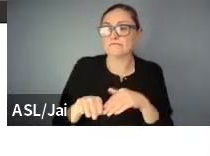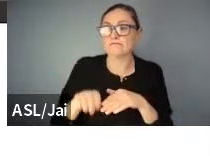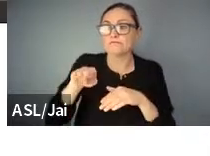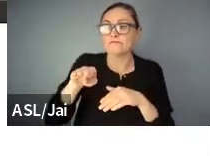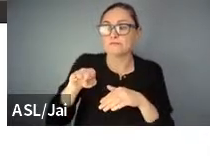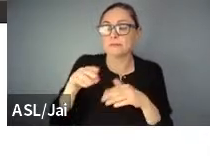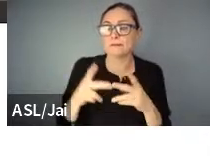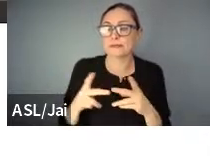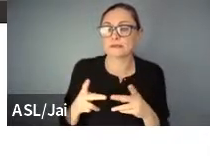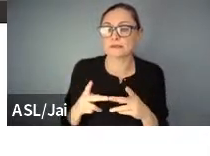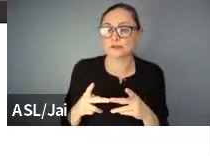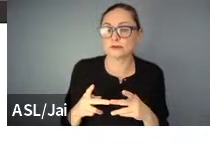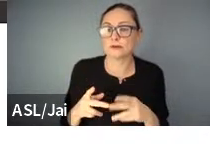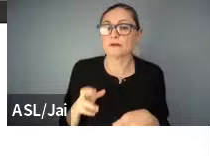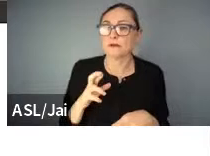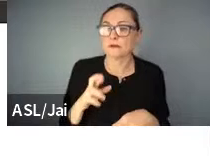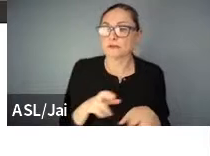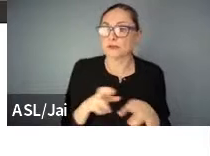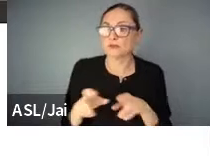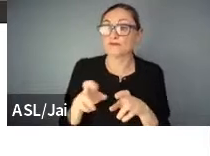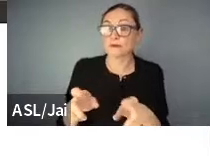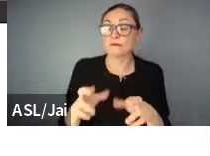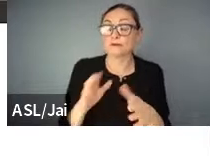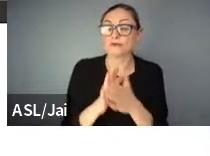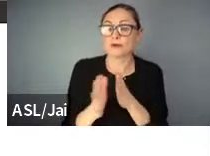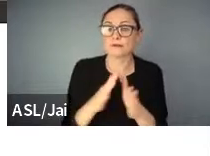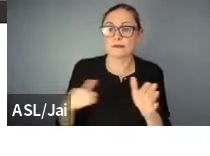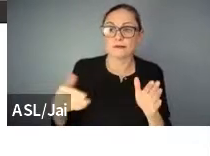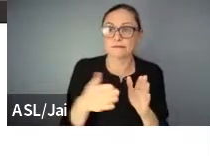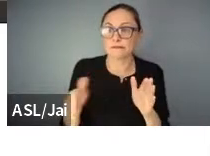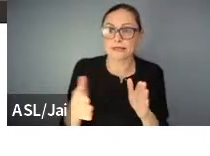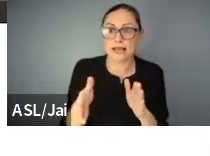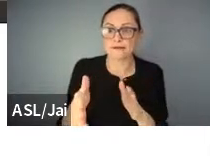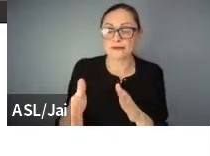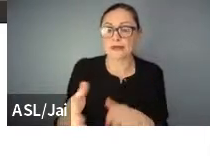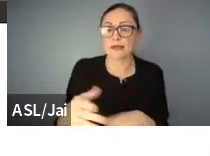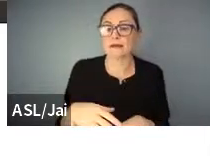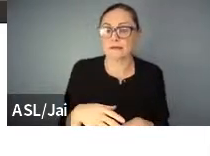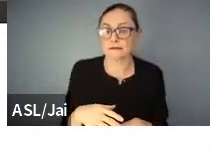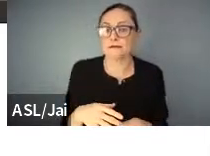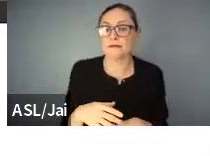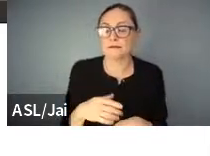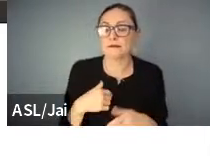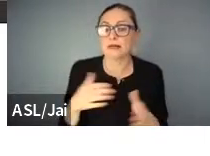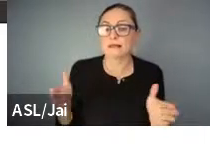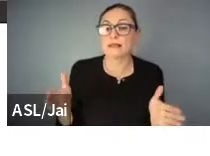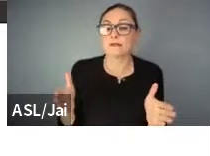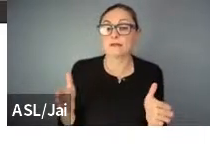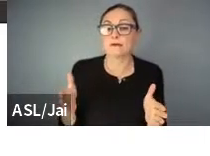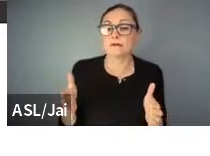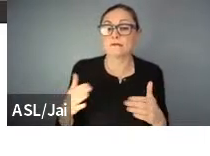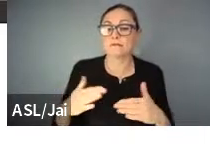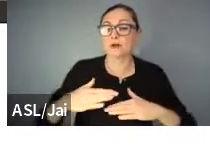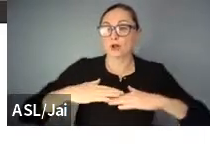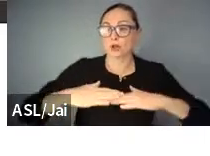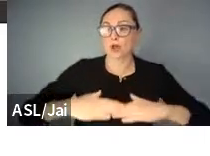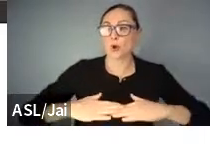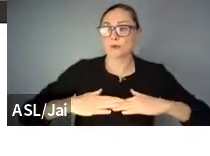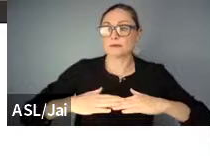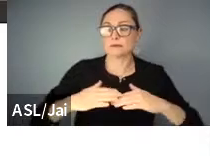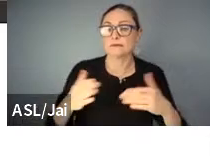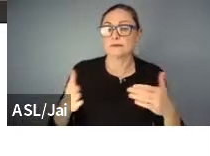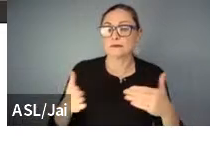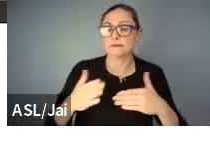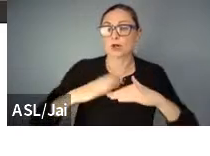that river traffic can navigate through the lift span, and then the closed position in the lower graphic. Next slide,